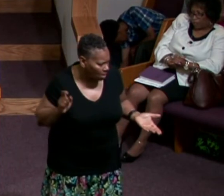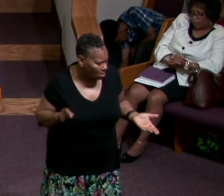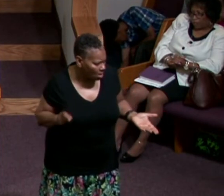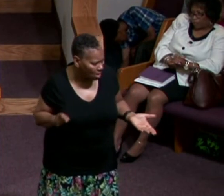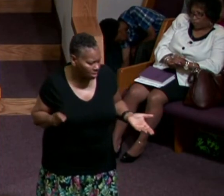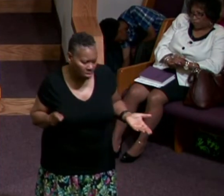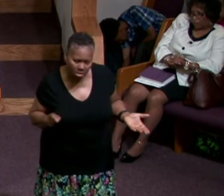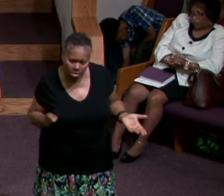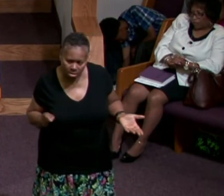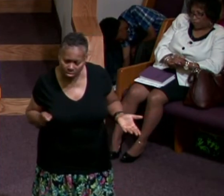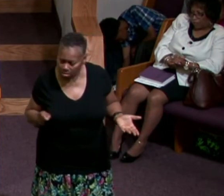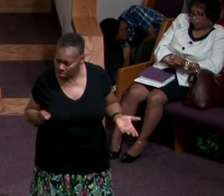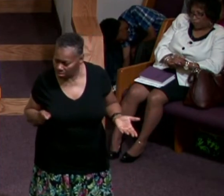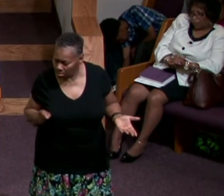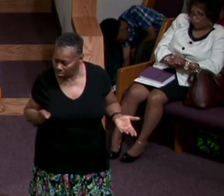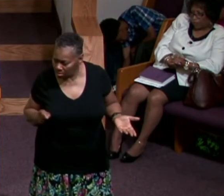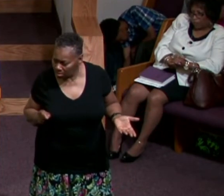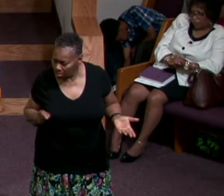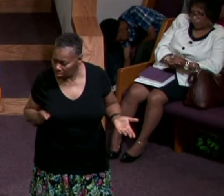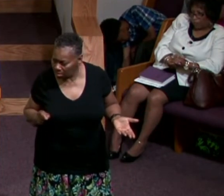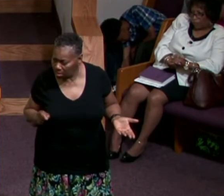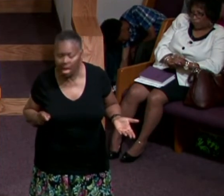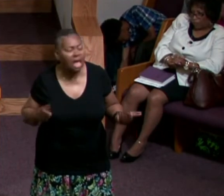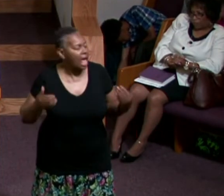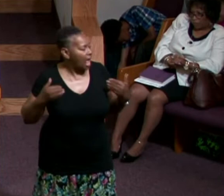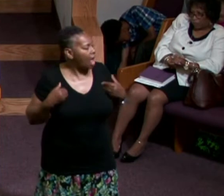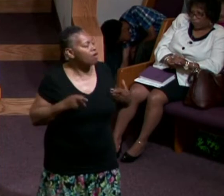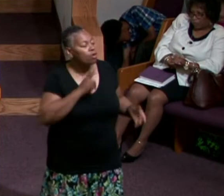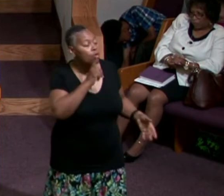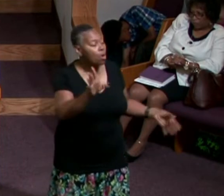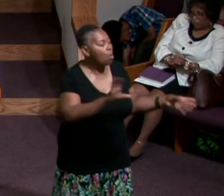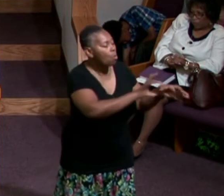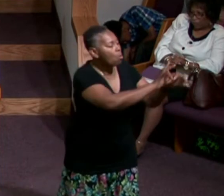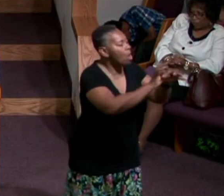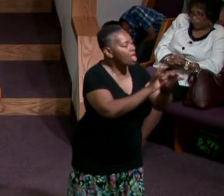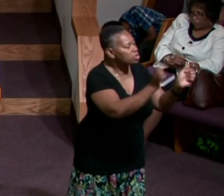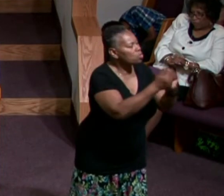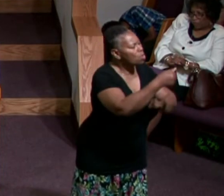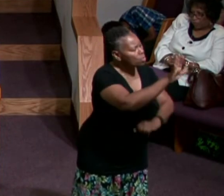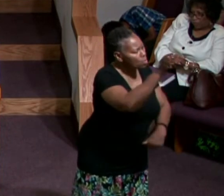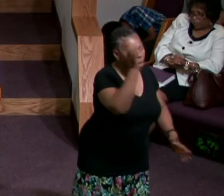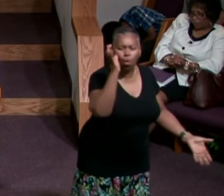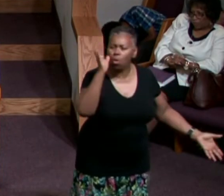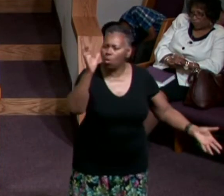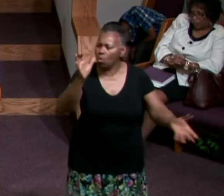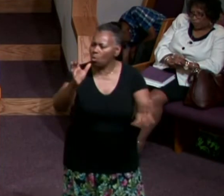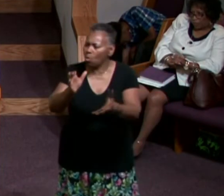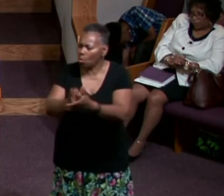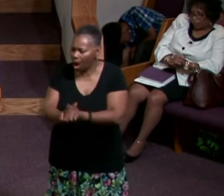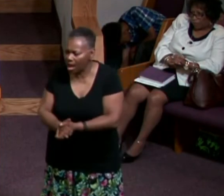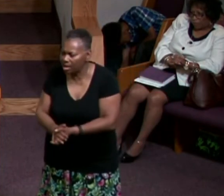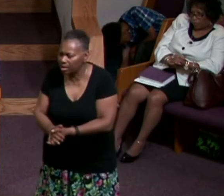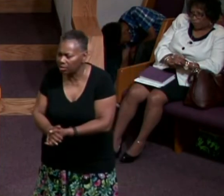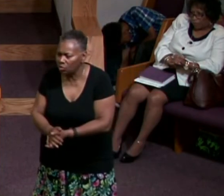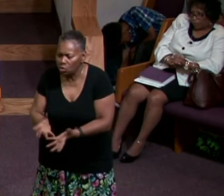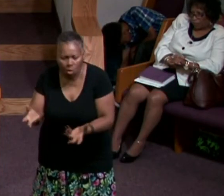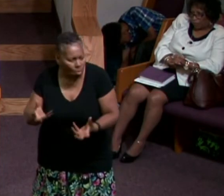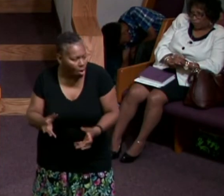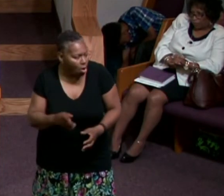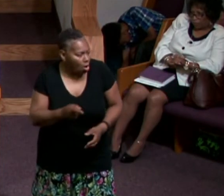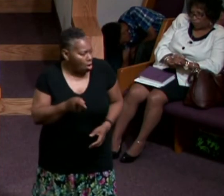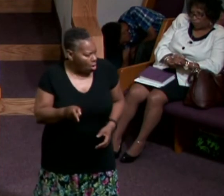I'm going to be real now. I'm out. You got to have a real relationship with your wife, because you don't want your wife to think that she's trying to move in through her son.